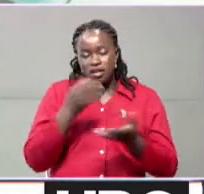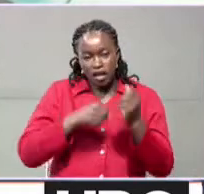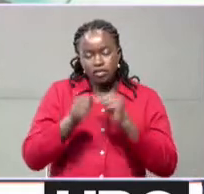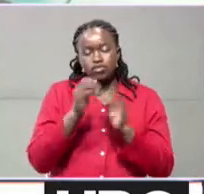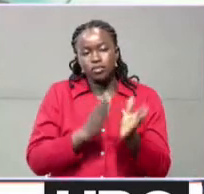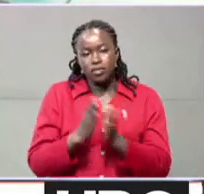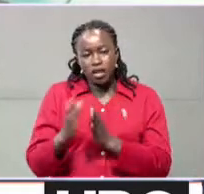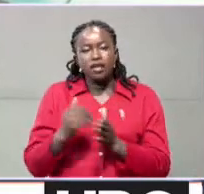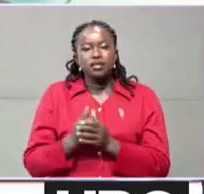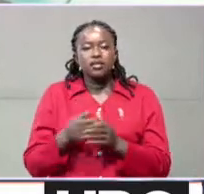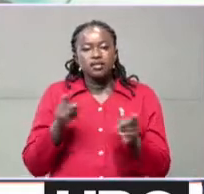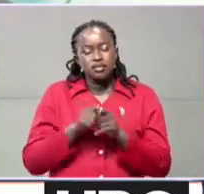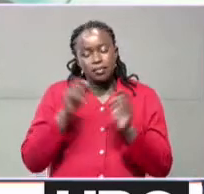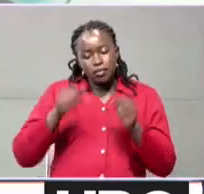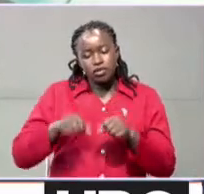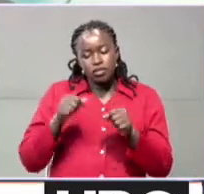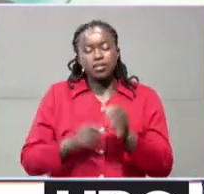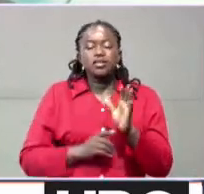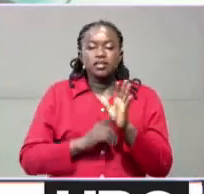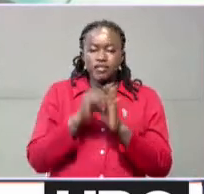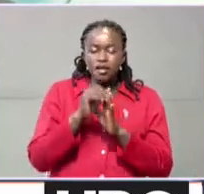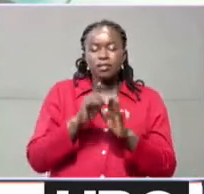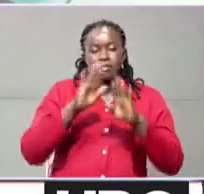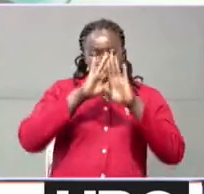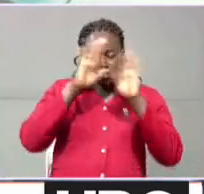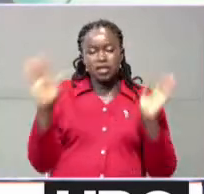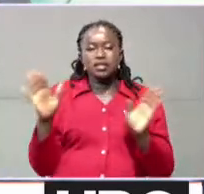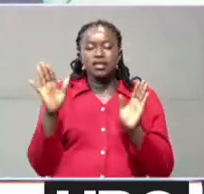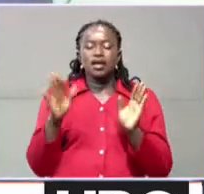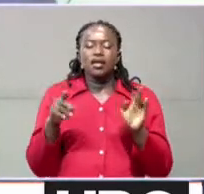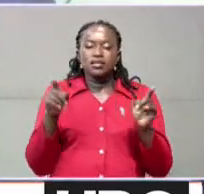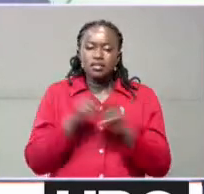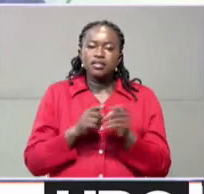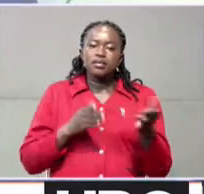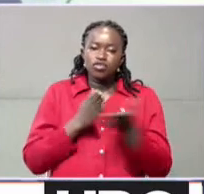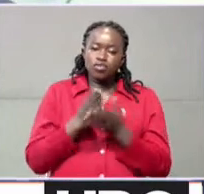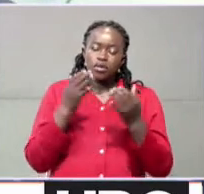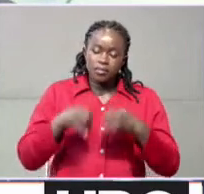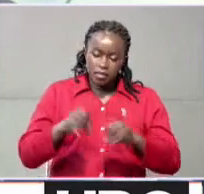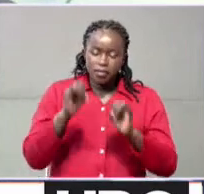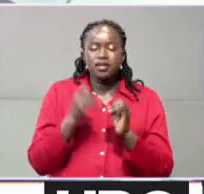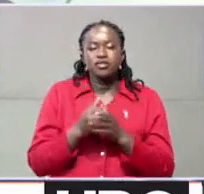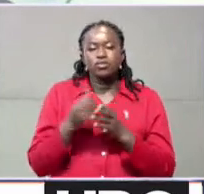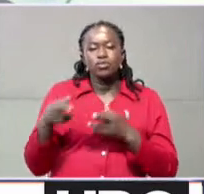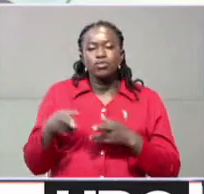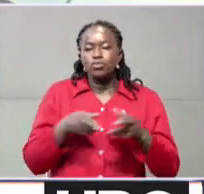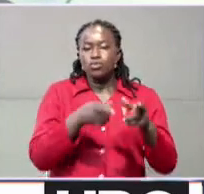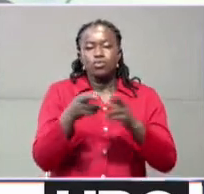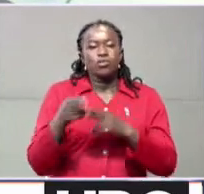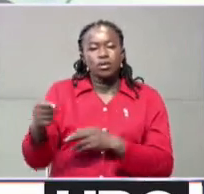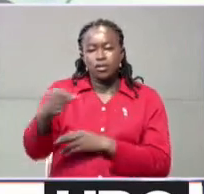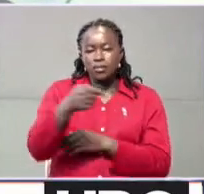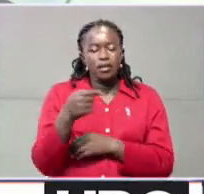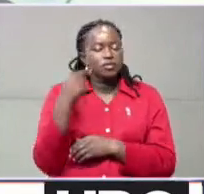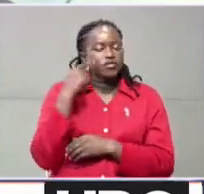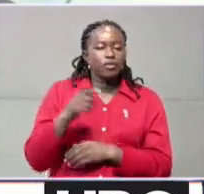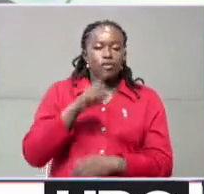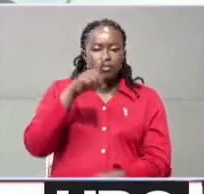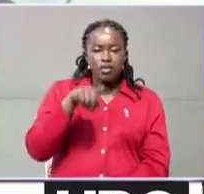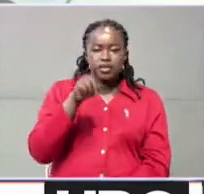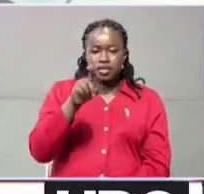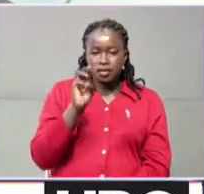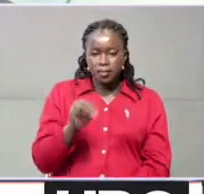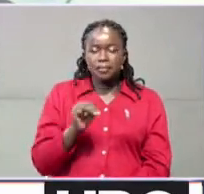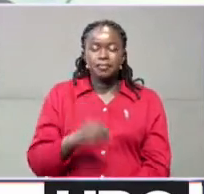possibly the development of a clear and realistic implementation roadmap for the pdm